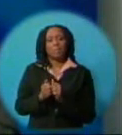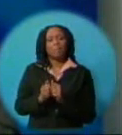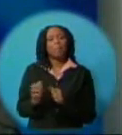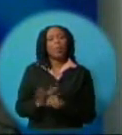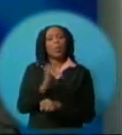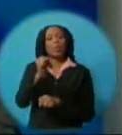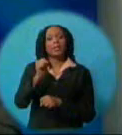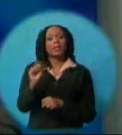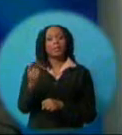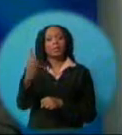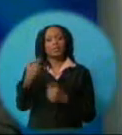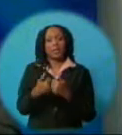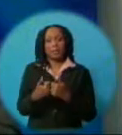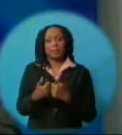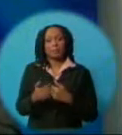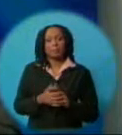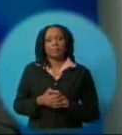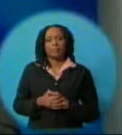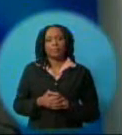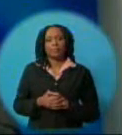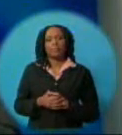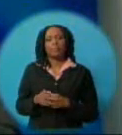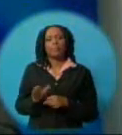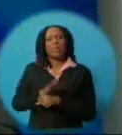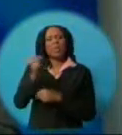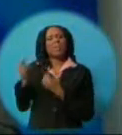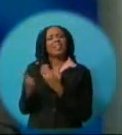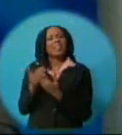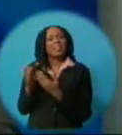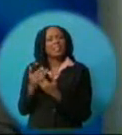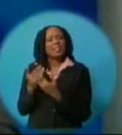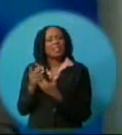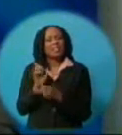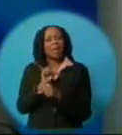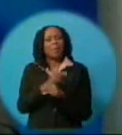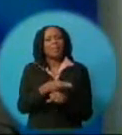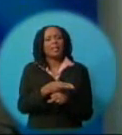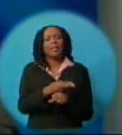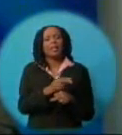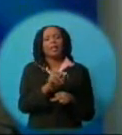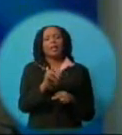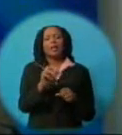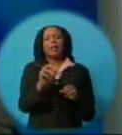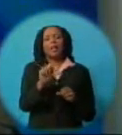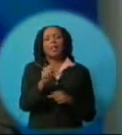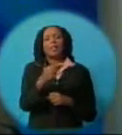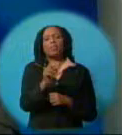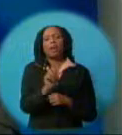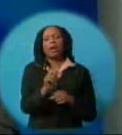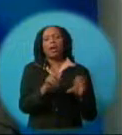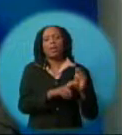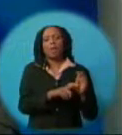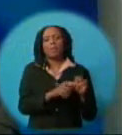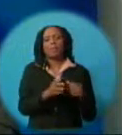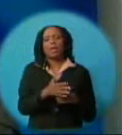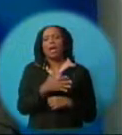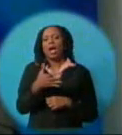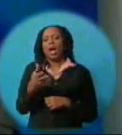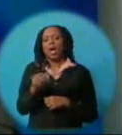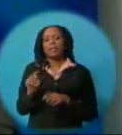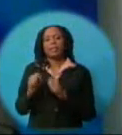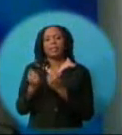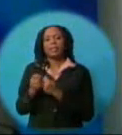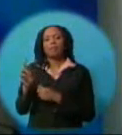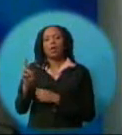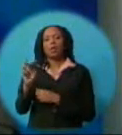a winning note. Chargers were easy winners over the club in straight sets last night at the Wildy Gym, while Rockets recorded a